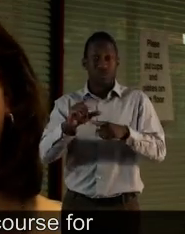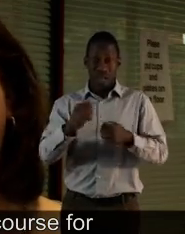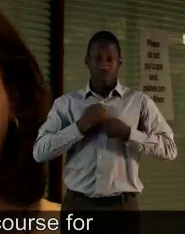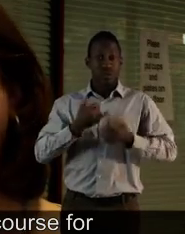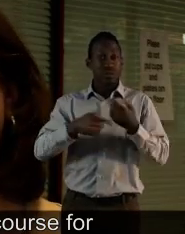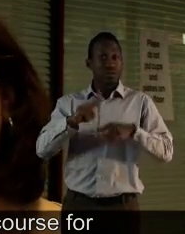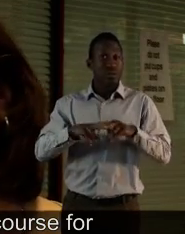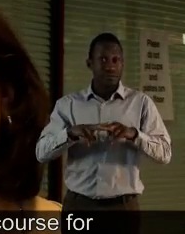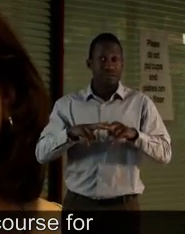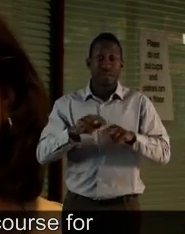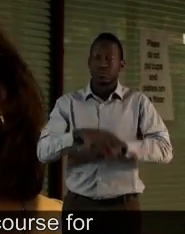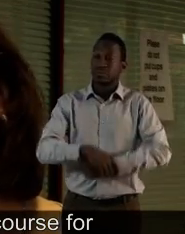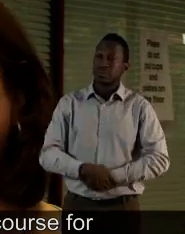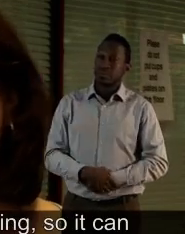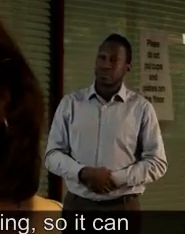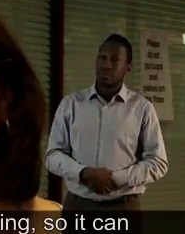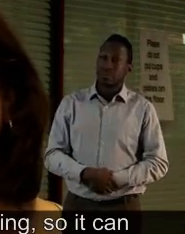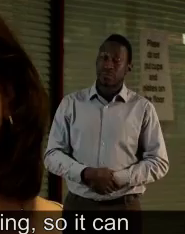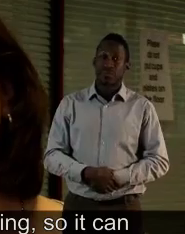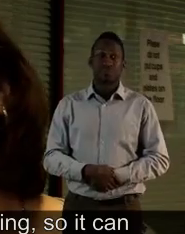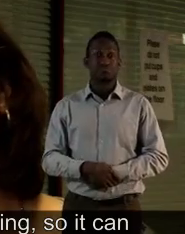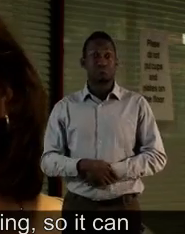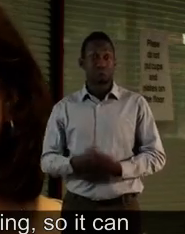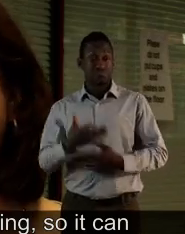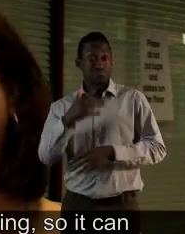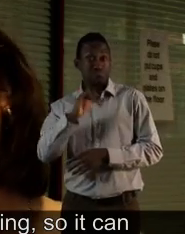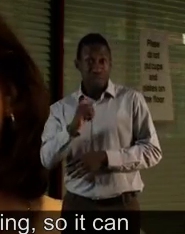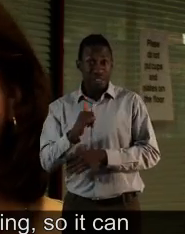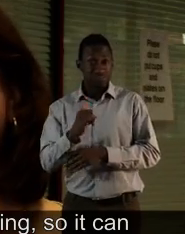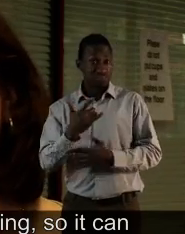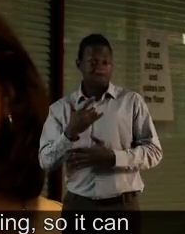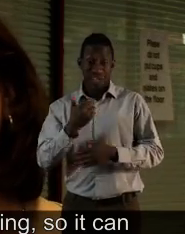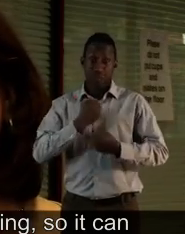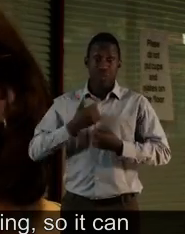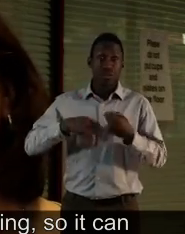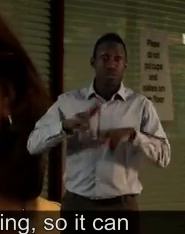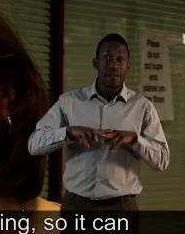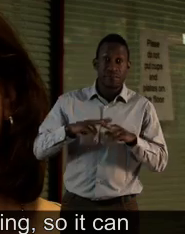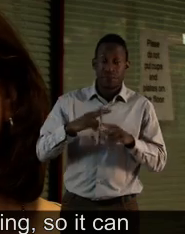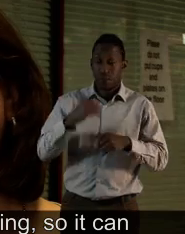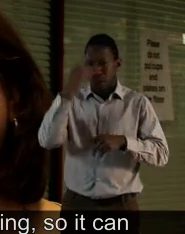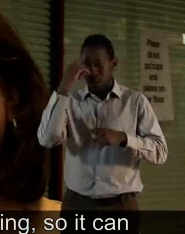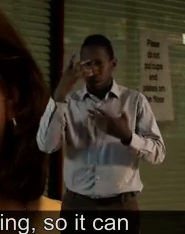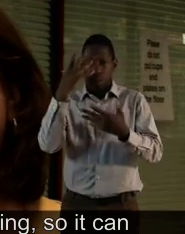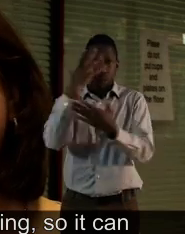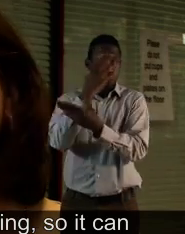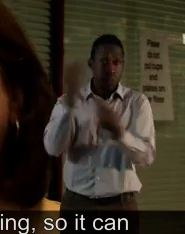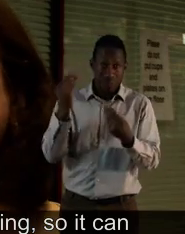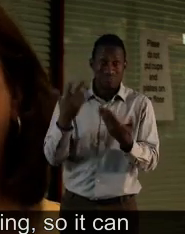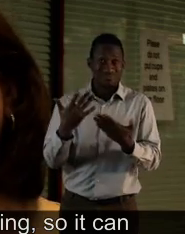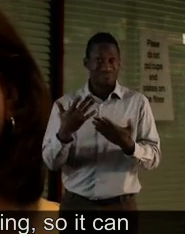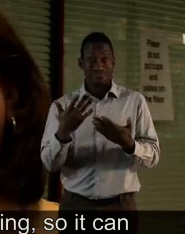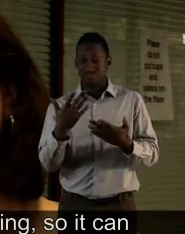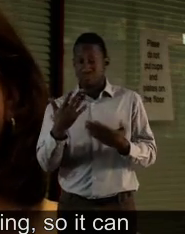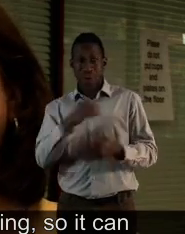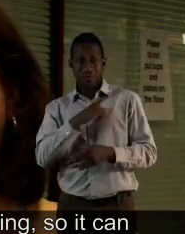pre-existing staff. It might be that they've got a little bit rusty, they've not had any training, so it can be used as a refresher. So I think,